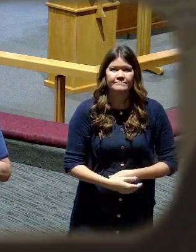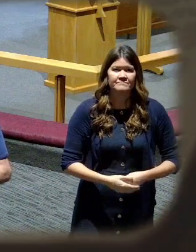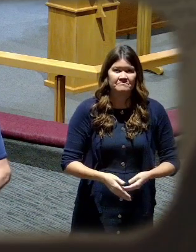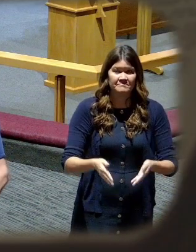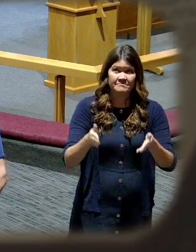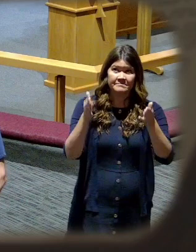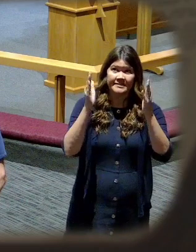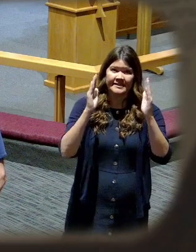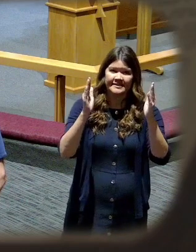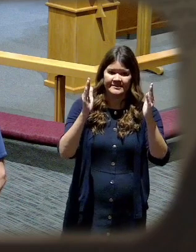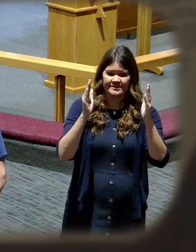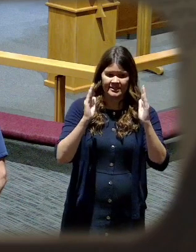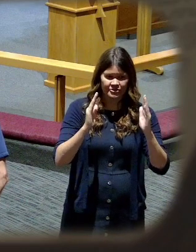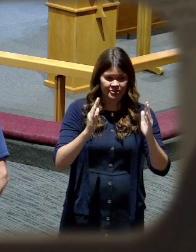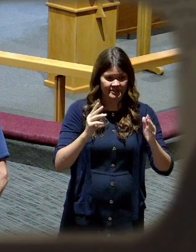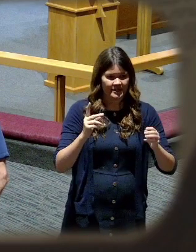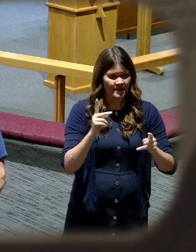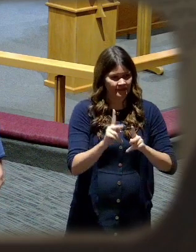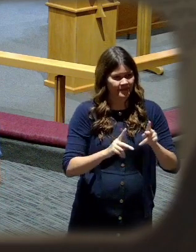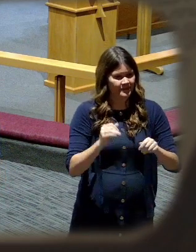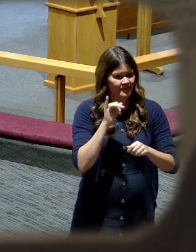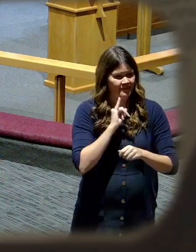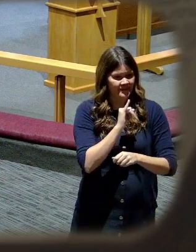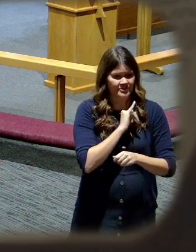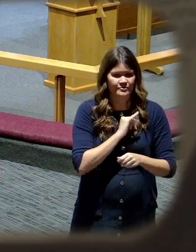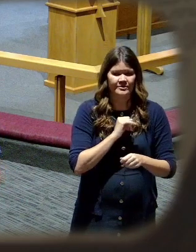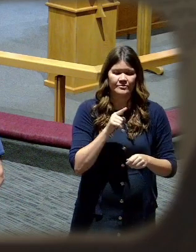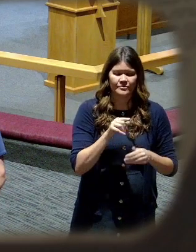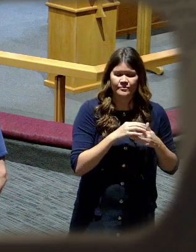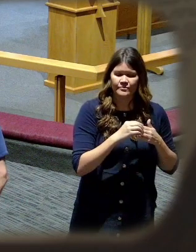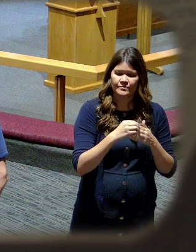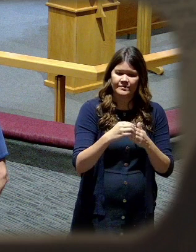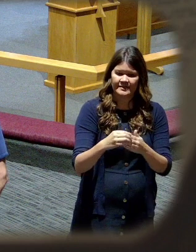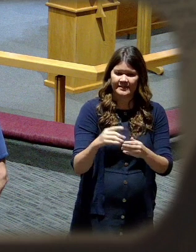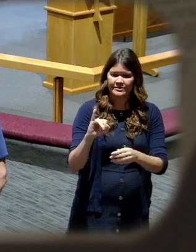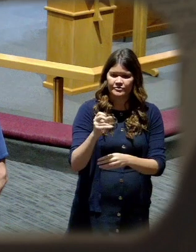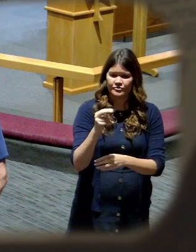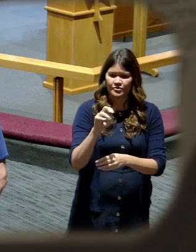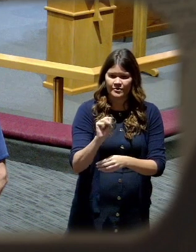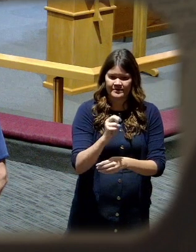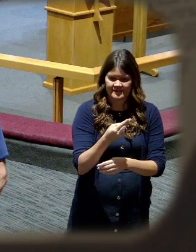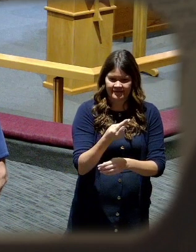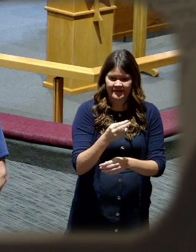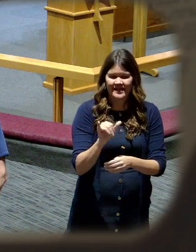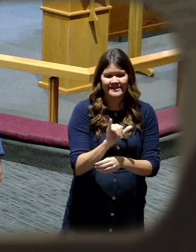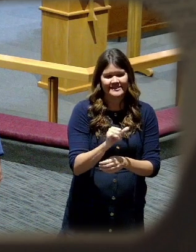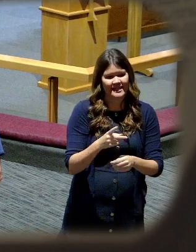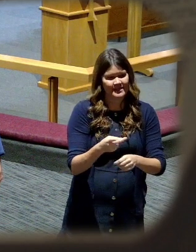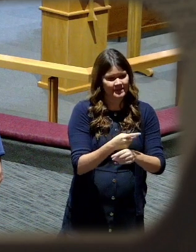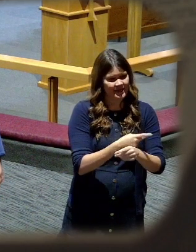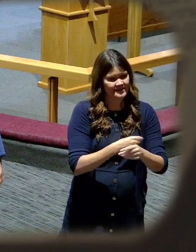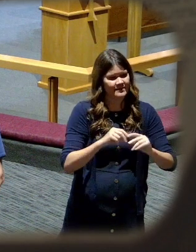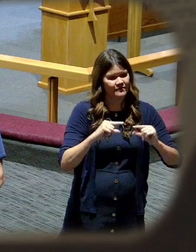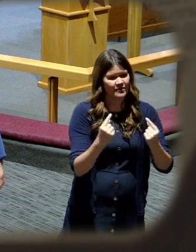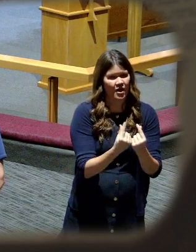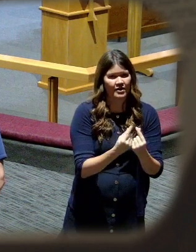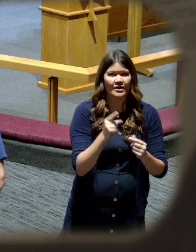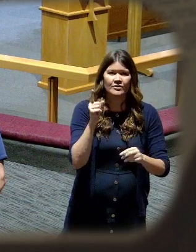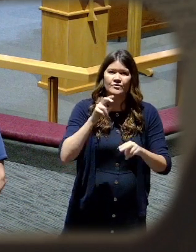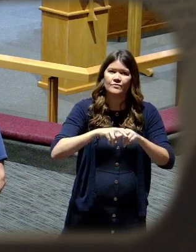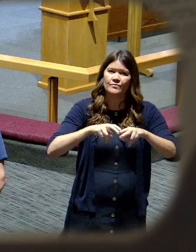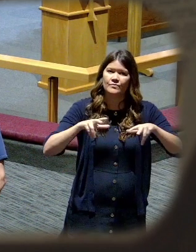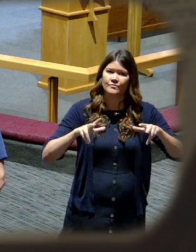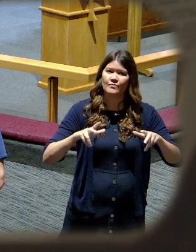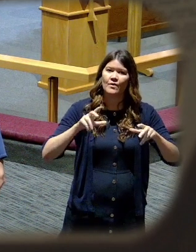O Shepherd of Israel, you who lead Joseph like a flock, you who are enthroned upon the cherubim,